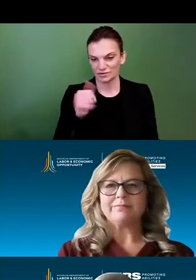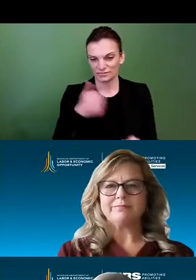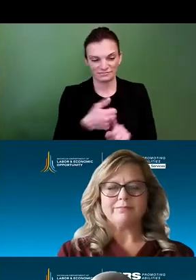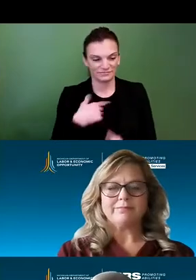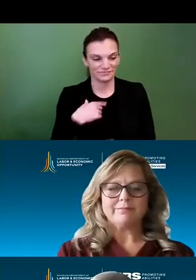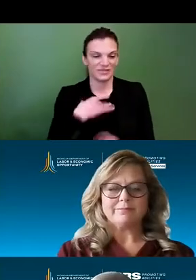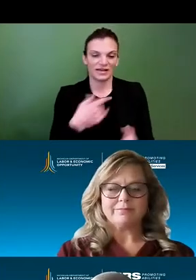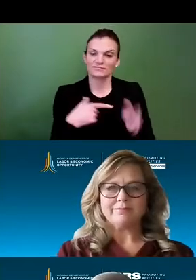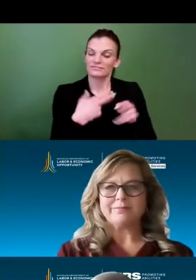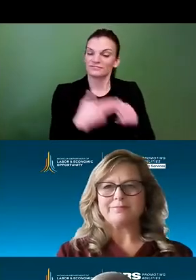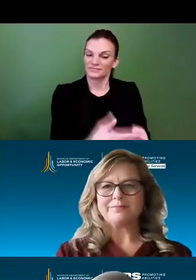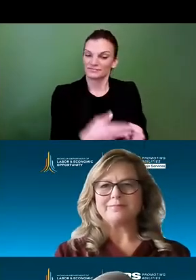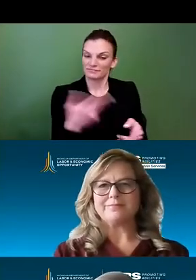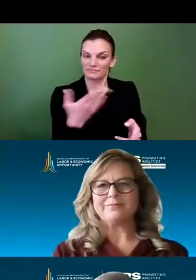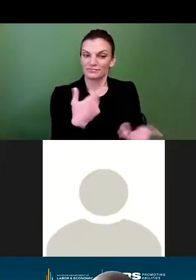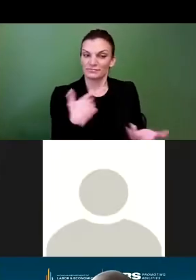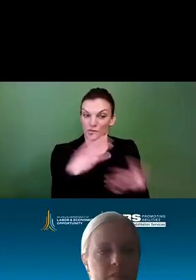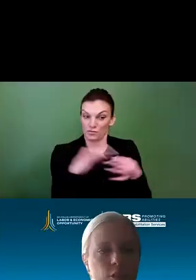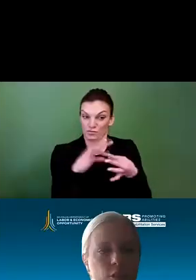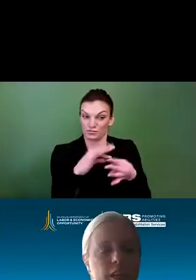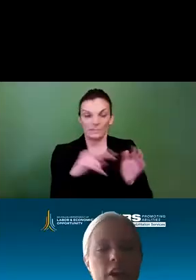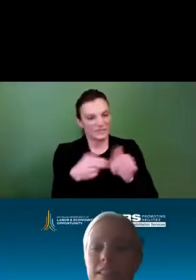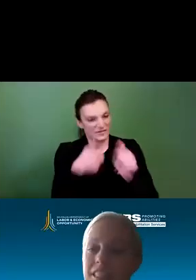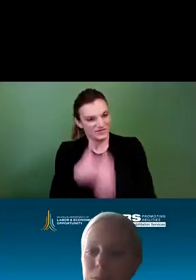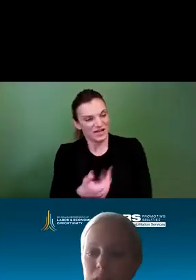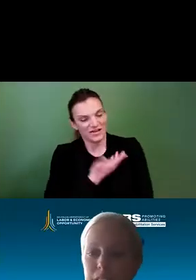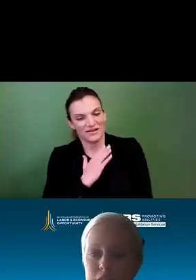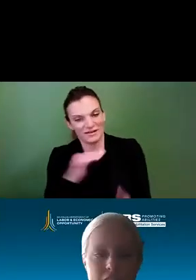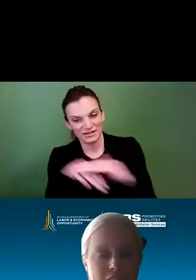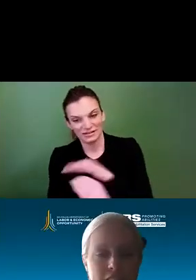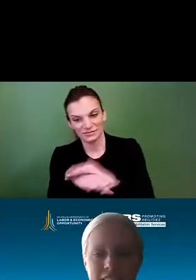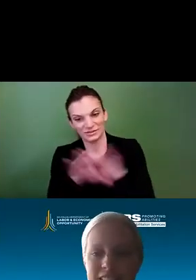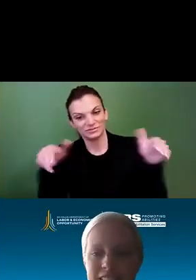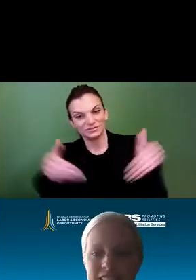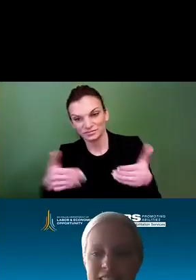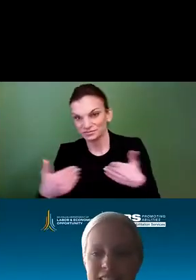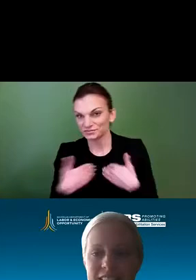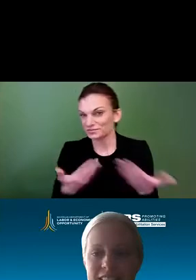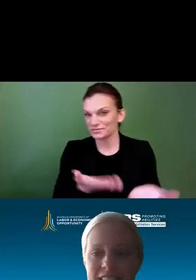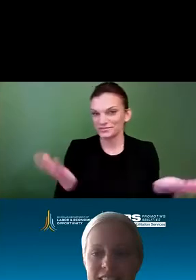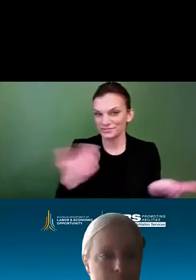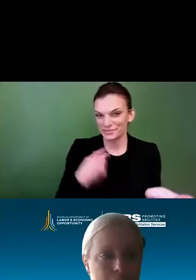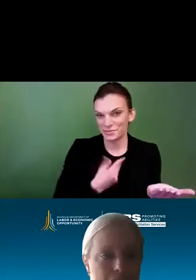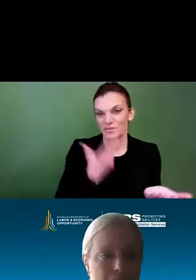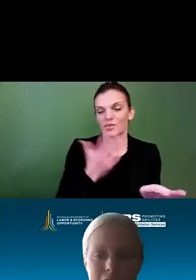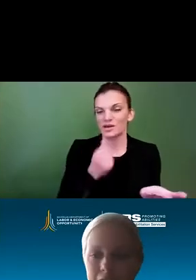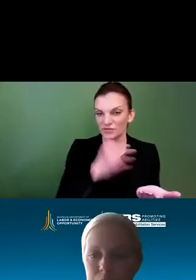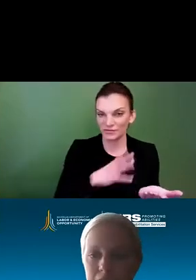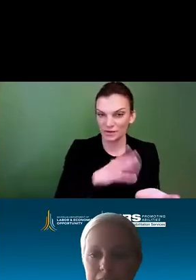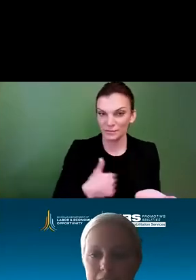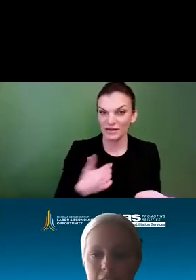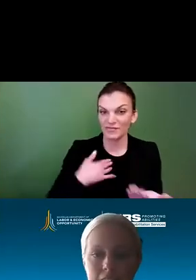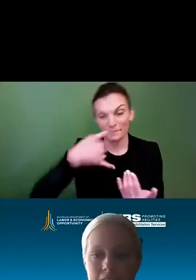to practice what we preach. So following our accessible introductions, I am a white female. I have